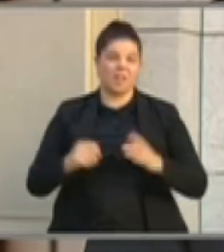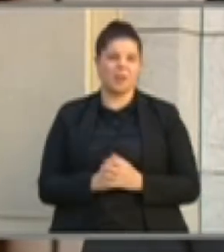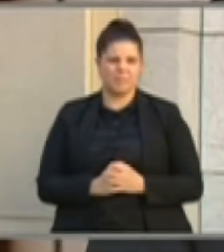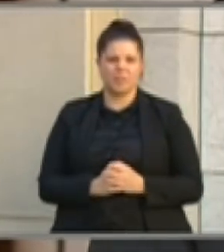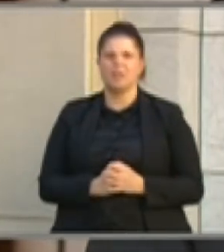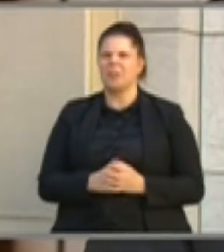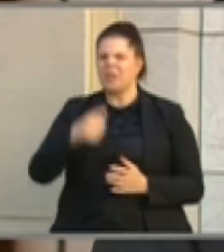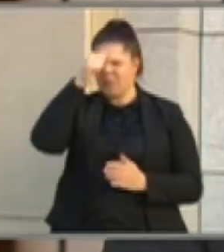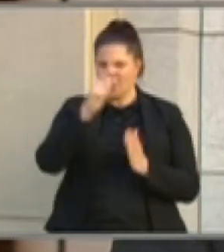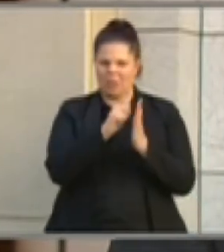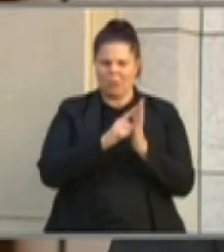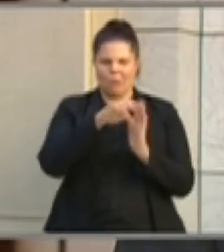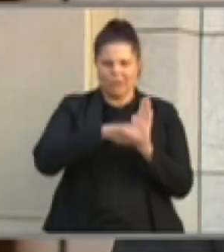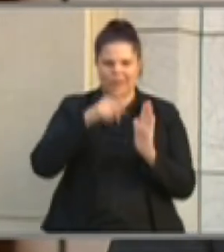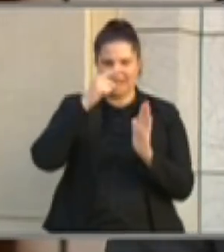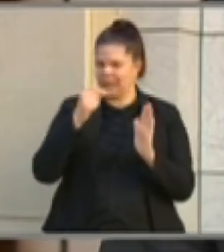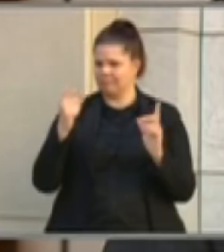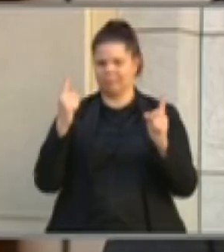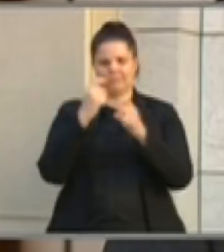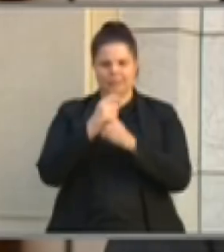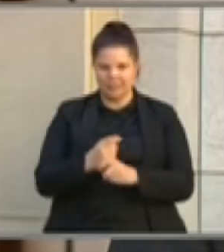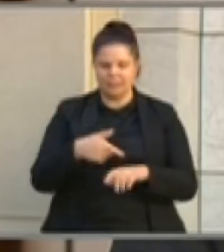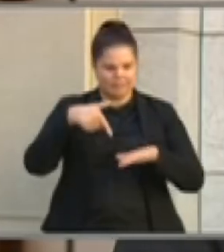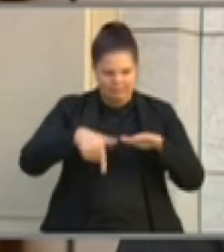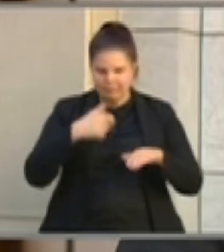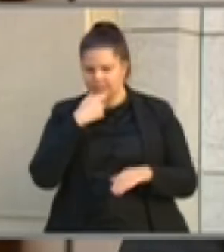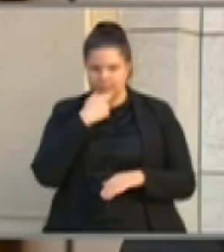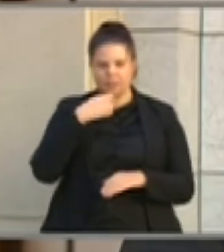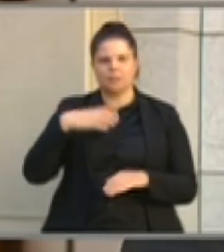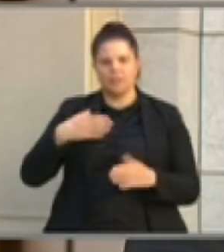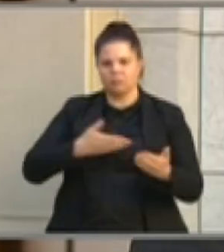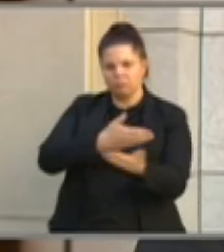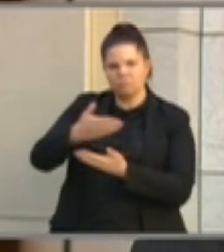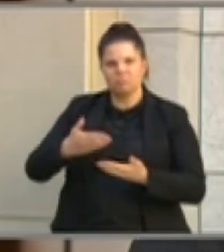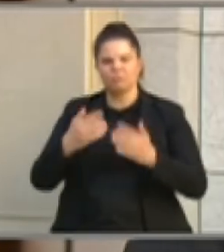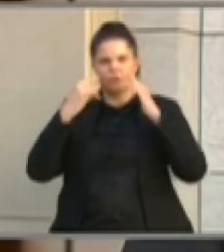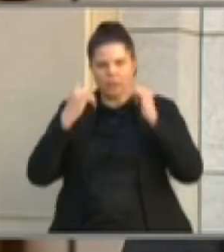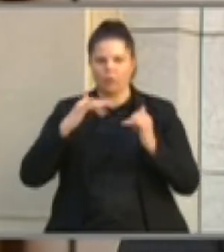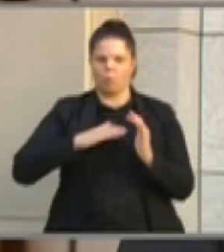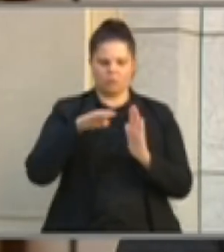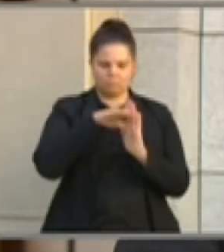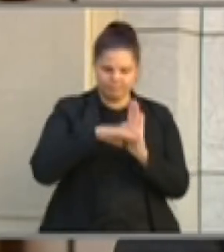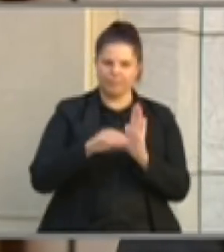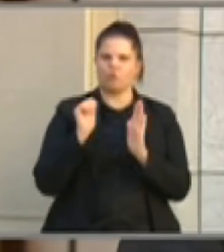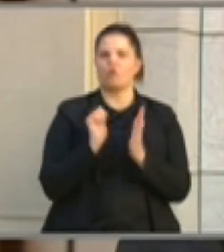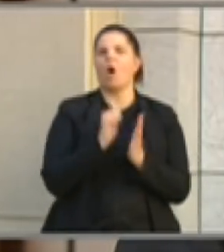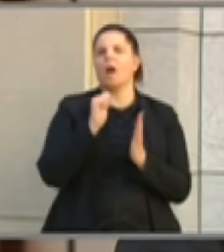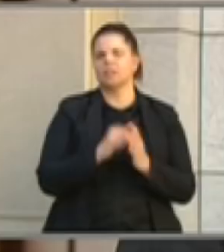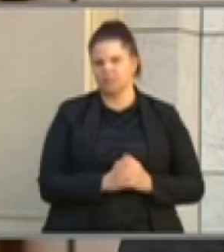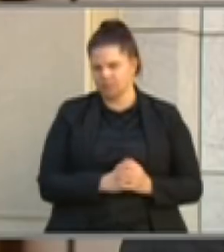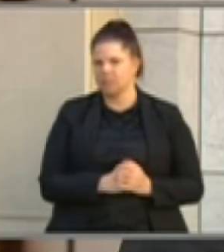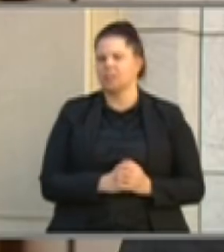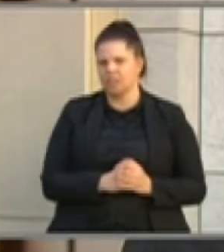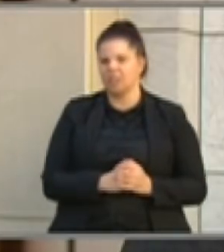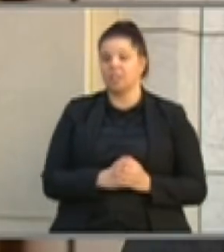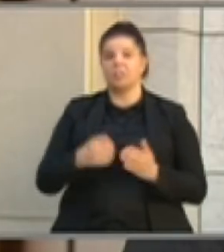bit complicated, and so we need to ensure that we get that legislation right when it comes into the Parliament, so it will be convened at a